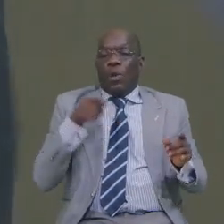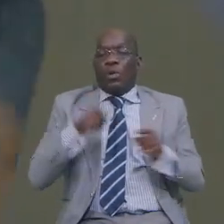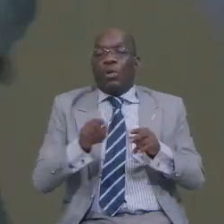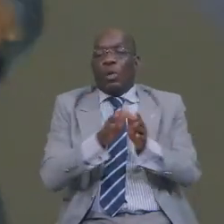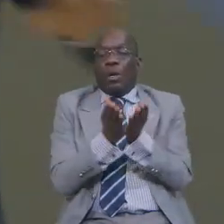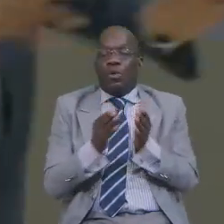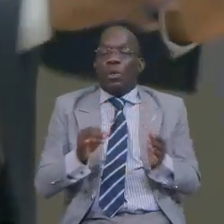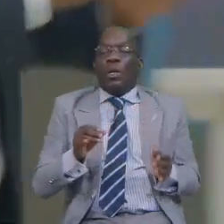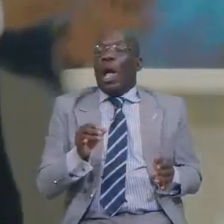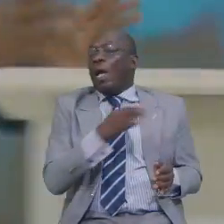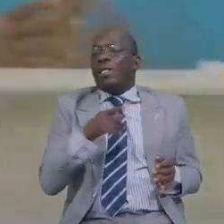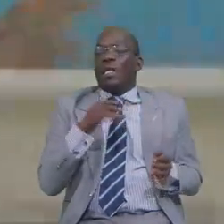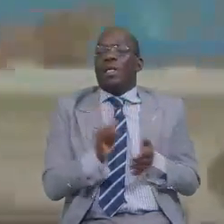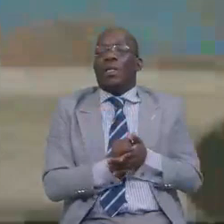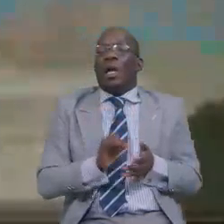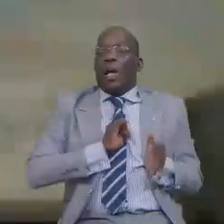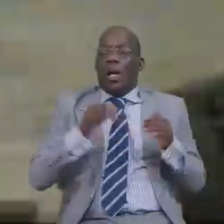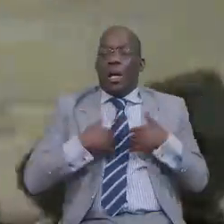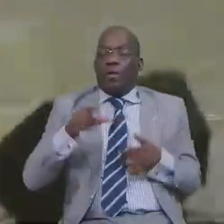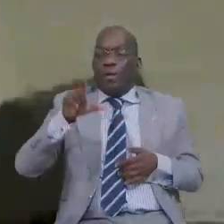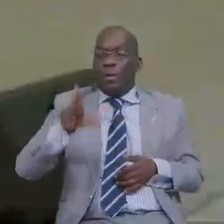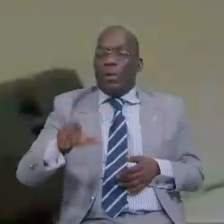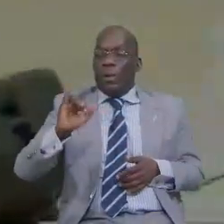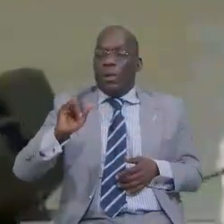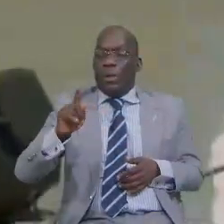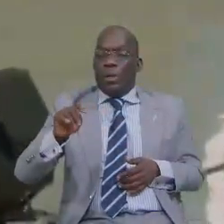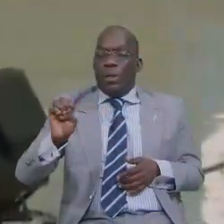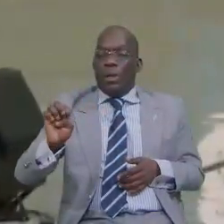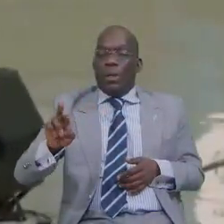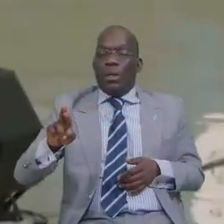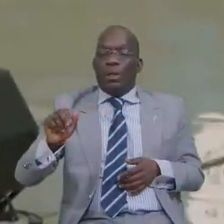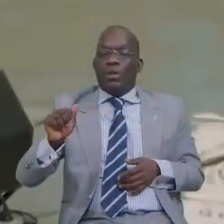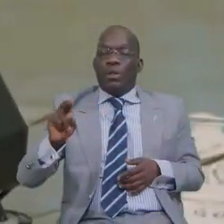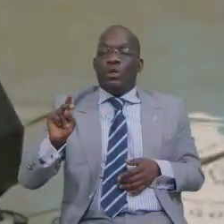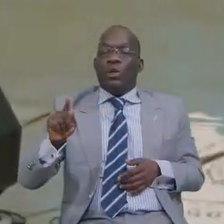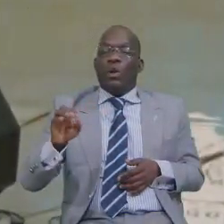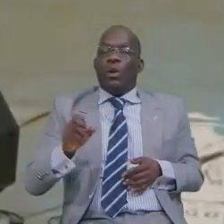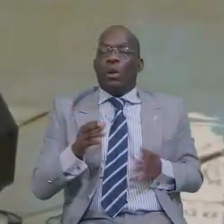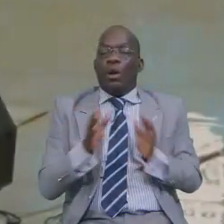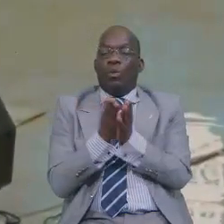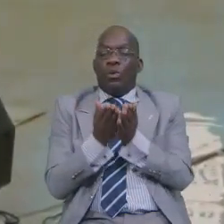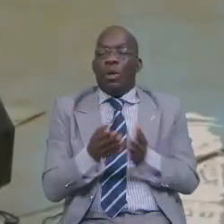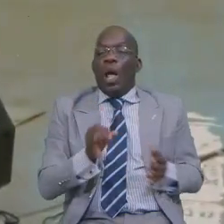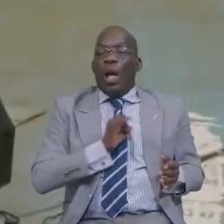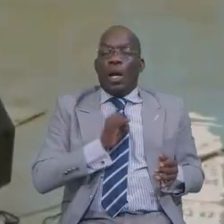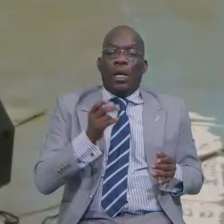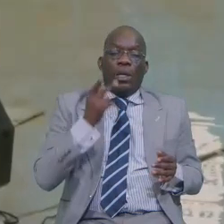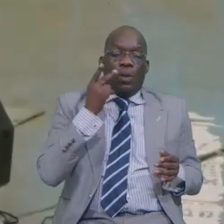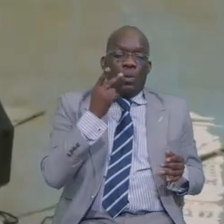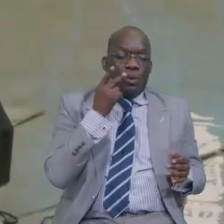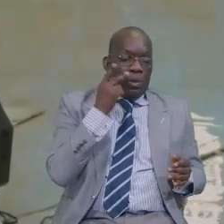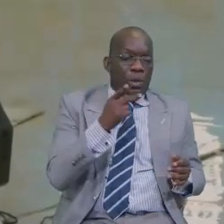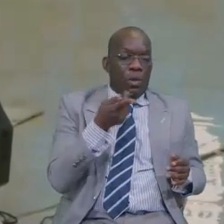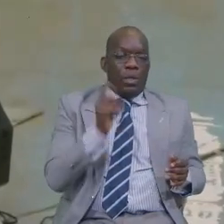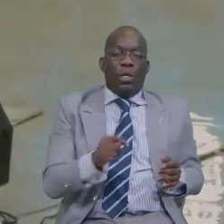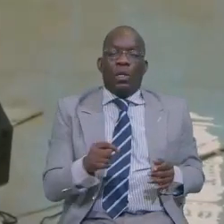brain. The other fellow has, you know, he saw himself picking up things and joining things and all that, mathematics